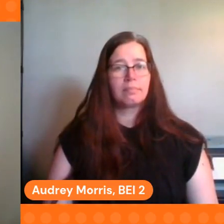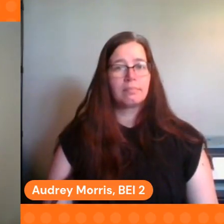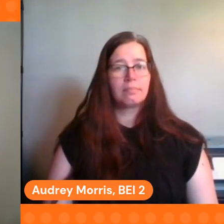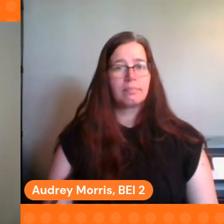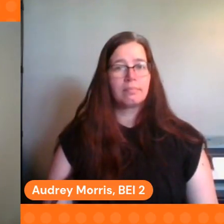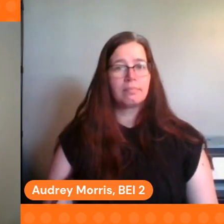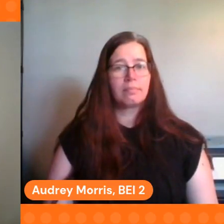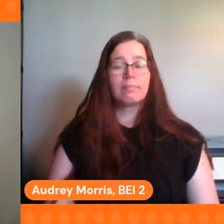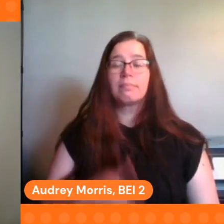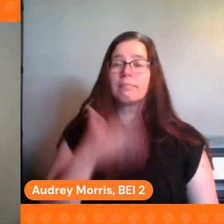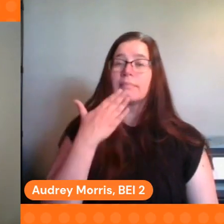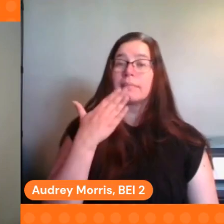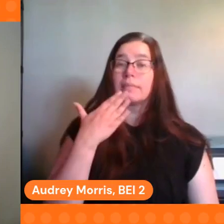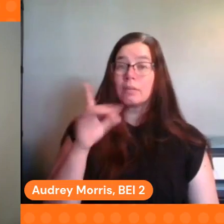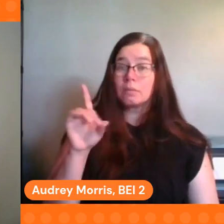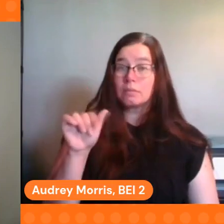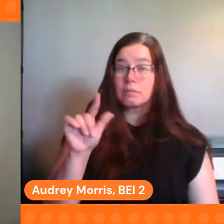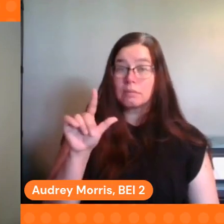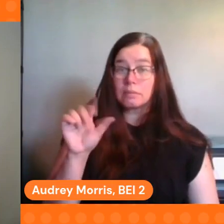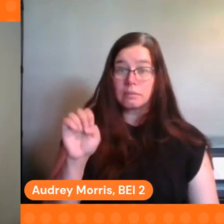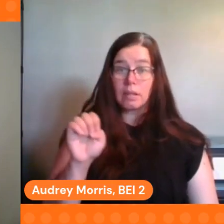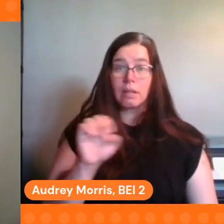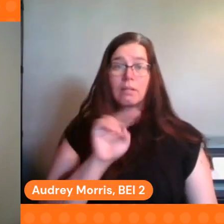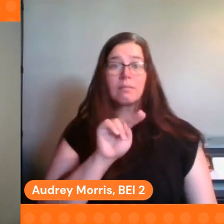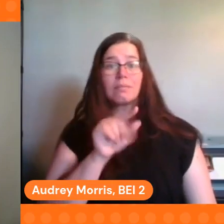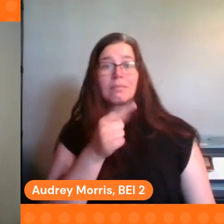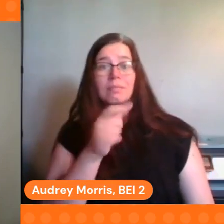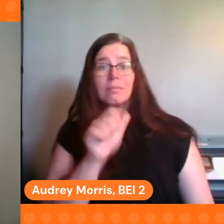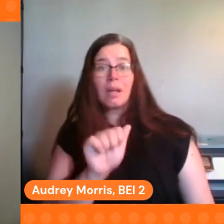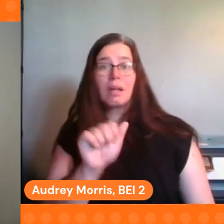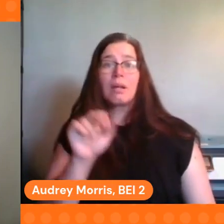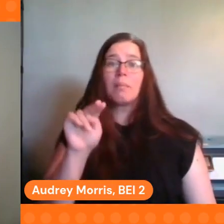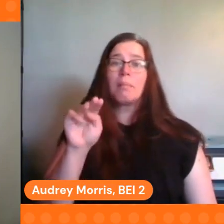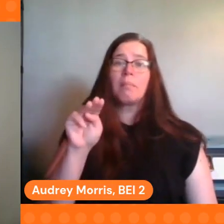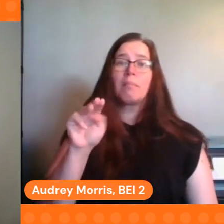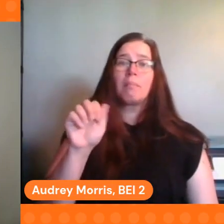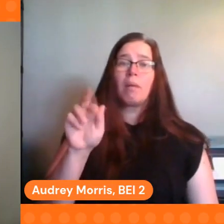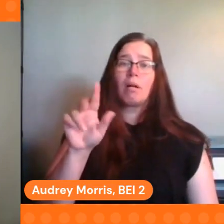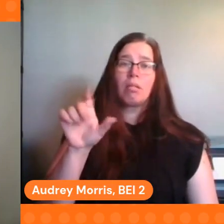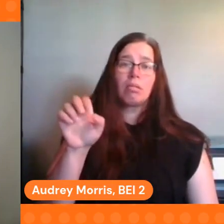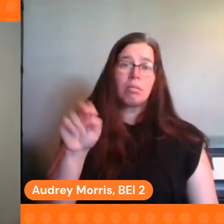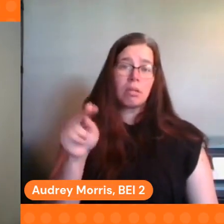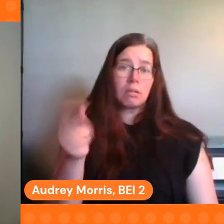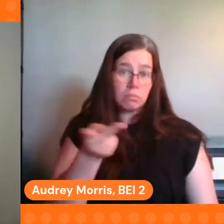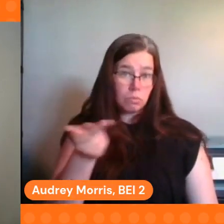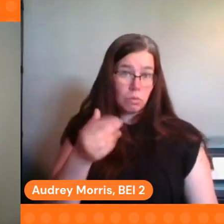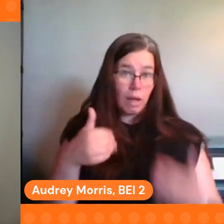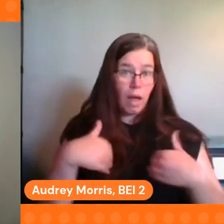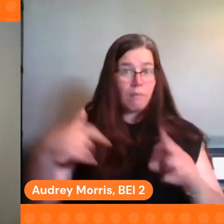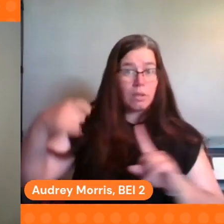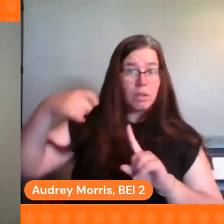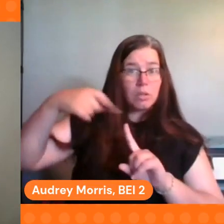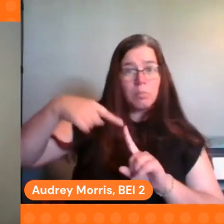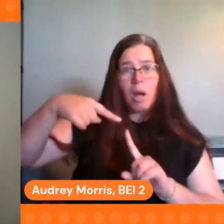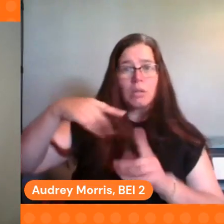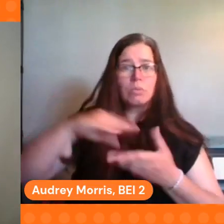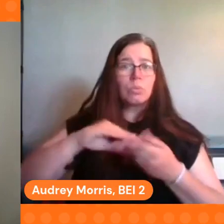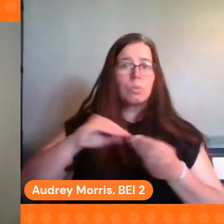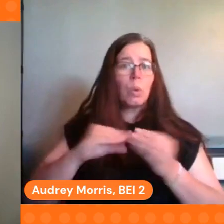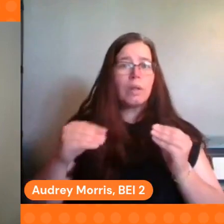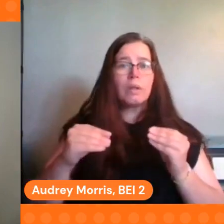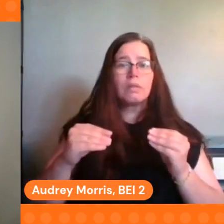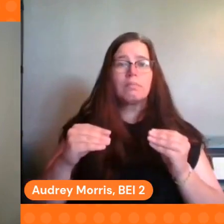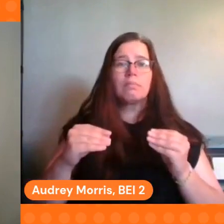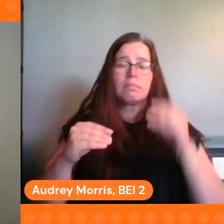Thanks, Dale. Na or Marlon, do you have a spark story? It's